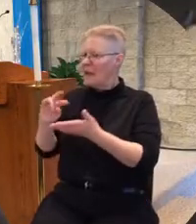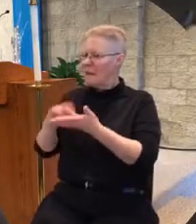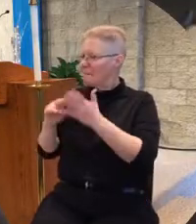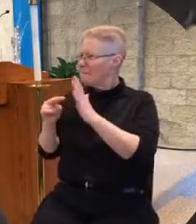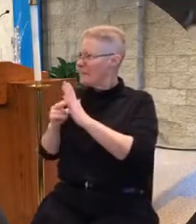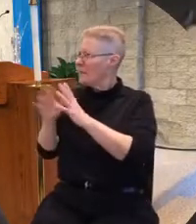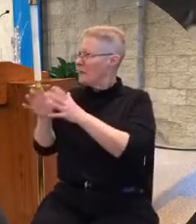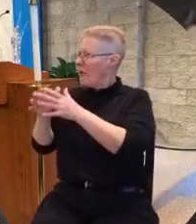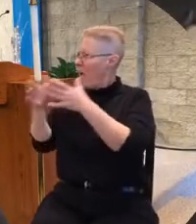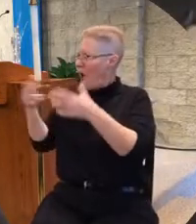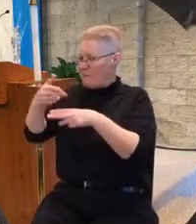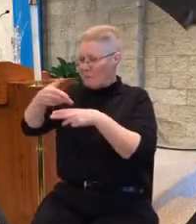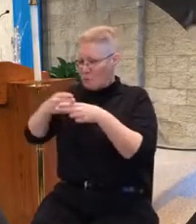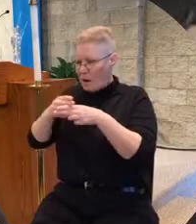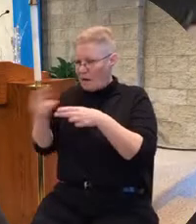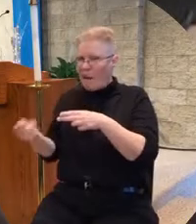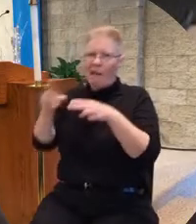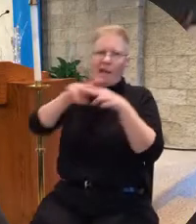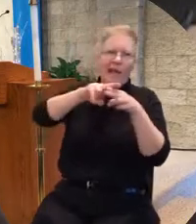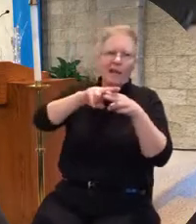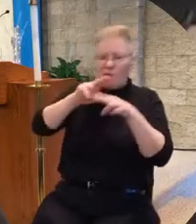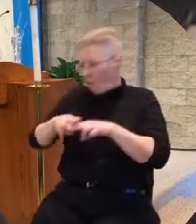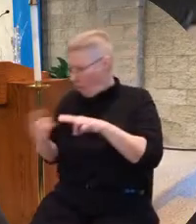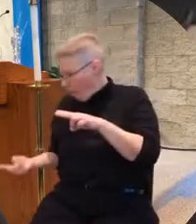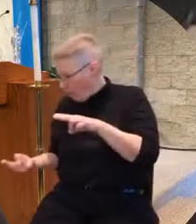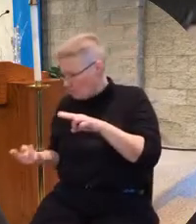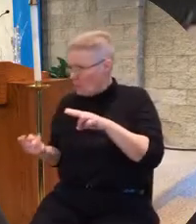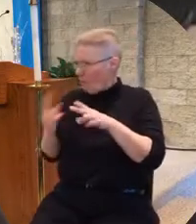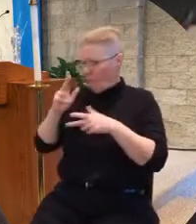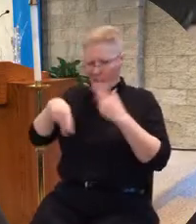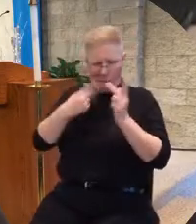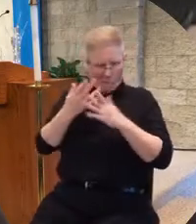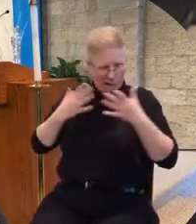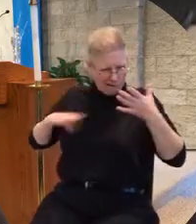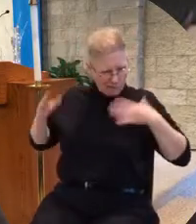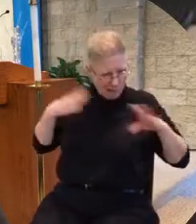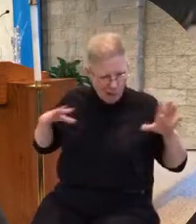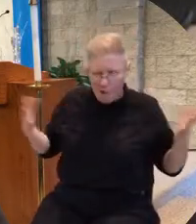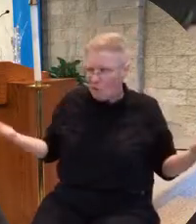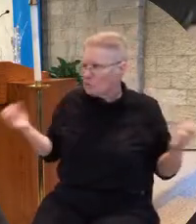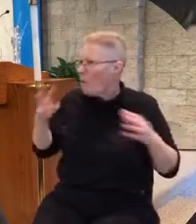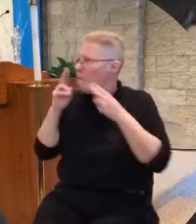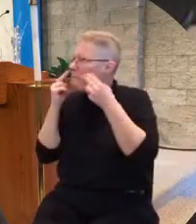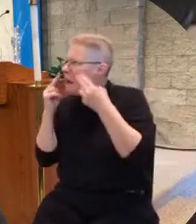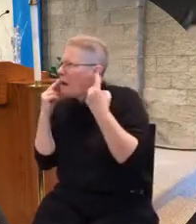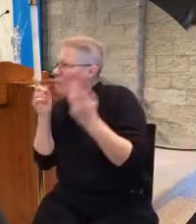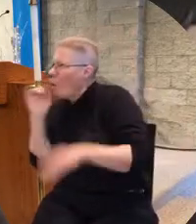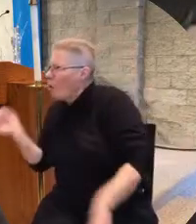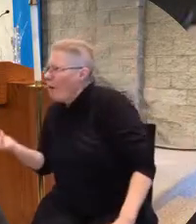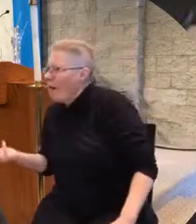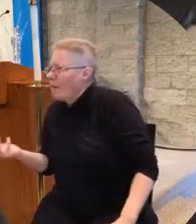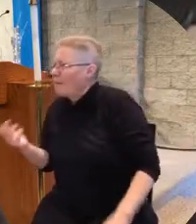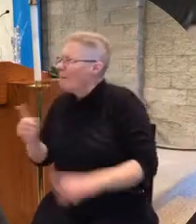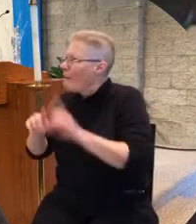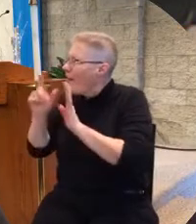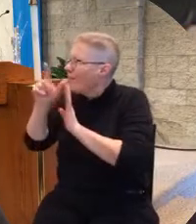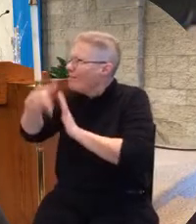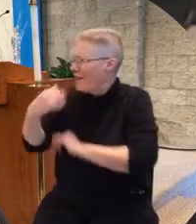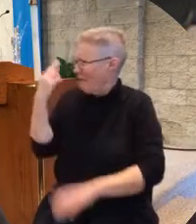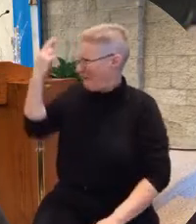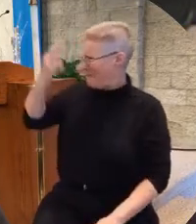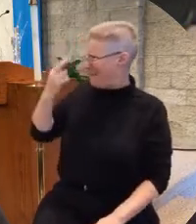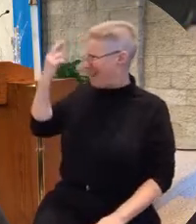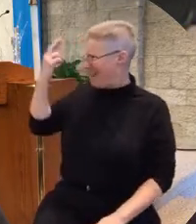lost, or the kind of clothes I wore, or how I wore my makeup. But I came to realize that as long as I